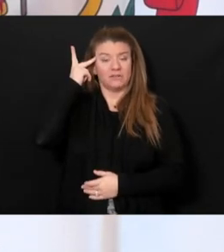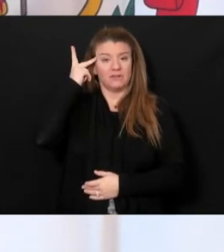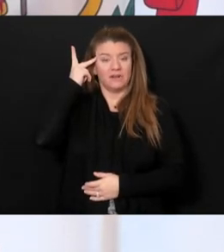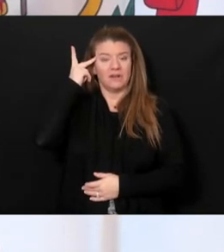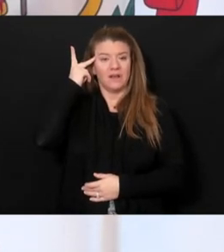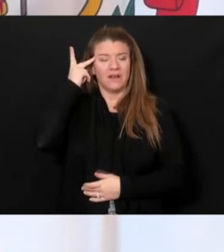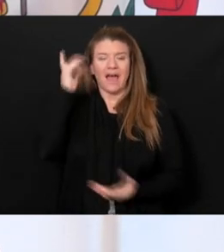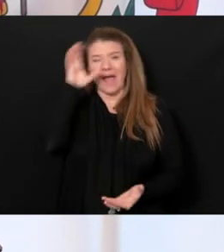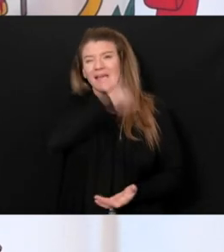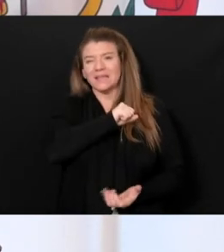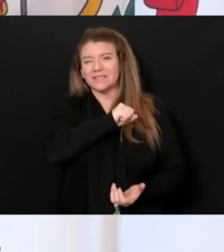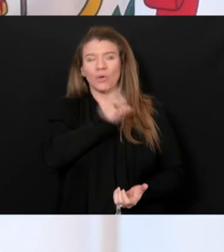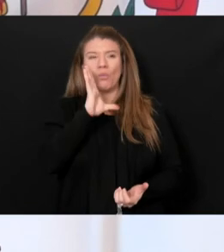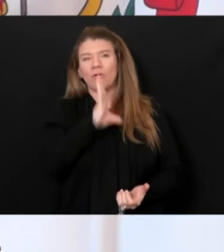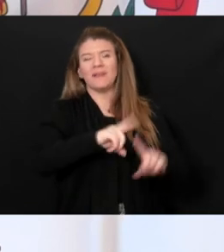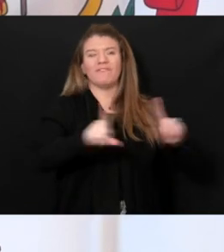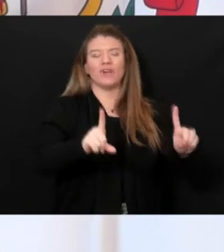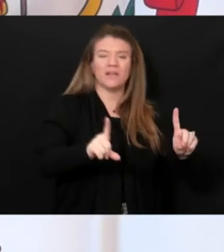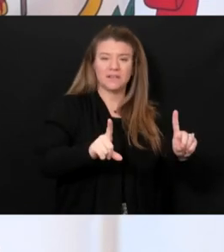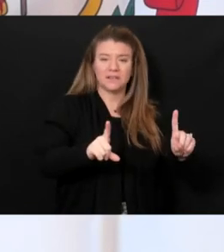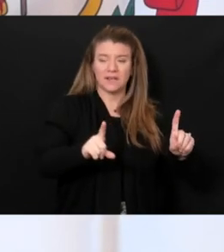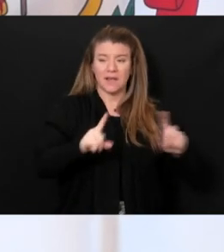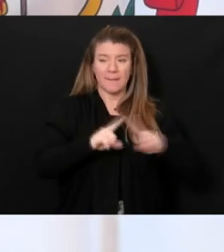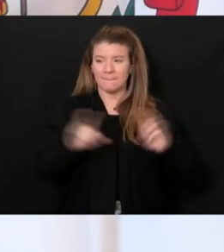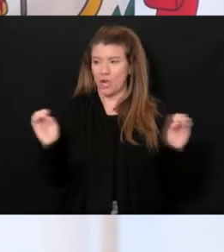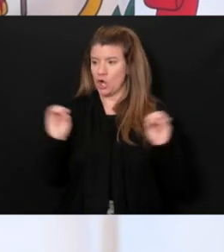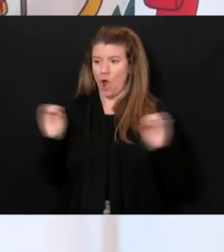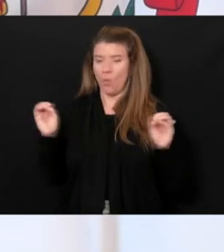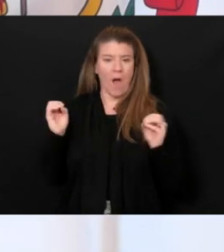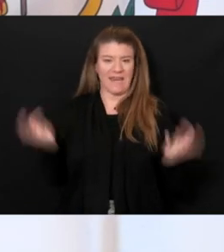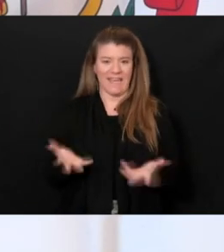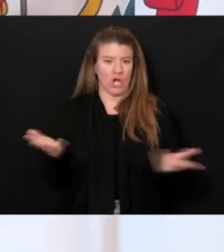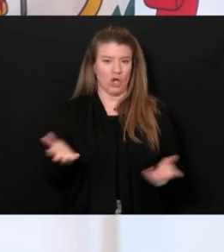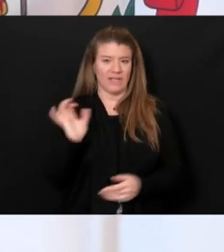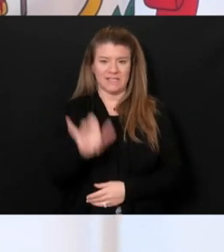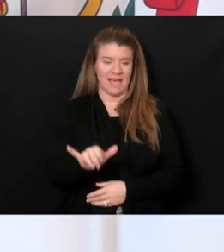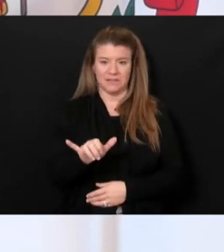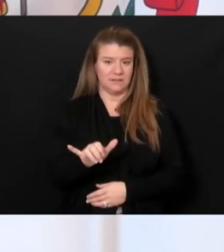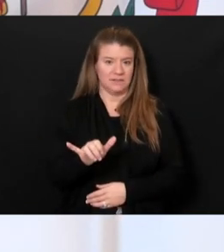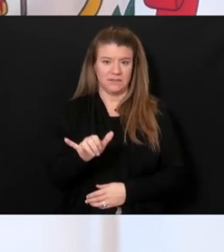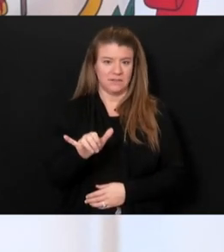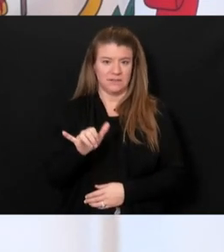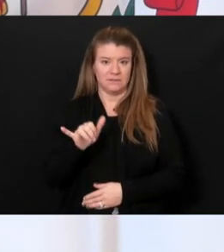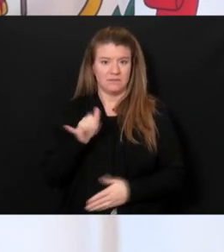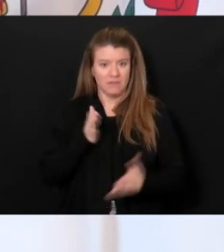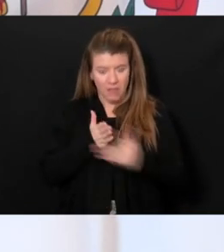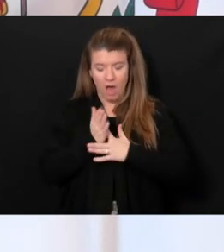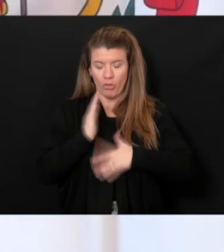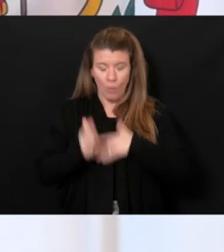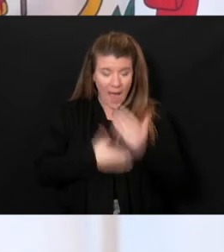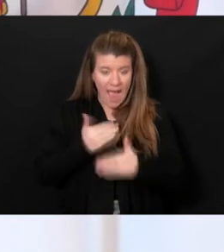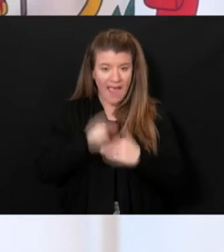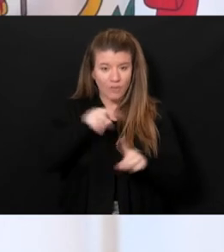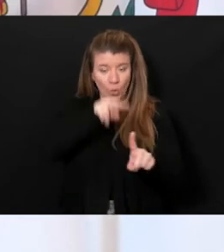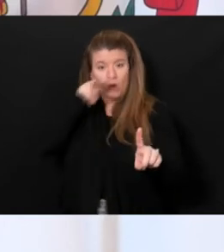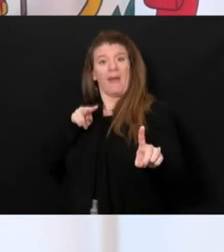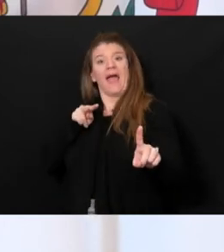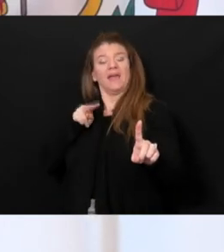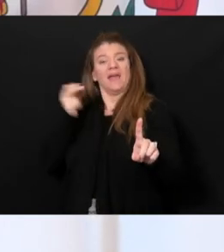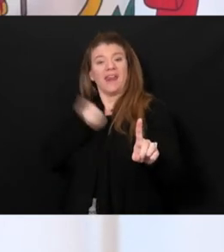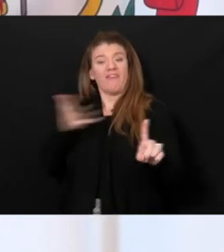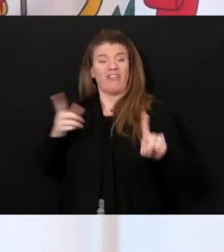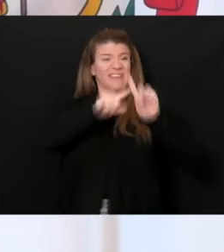it could be different, but we're no one here is being that. Along the way, if you'll just step back and look at all the different